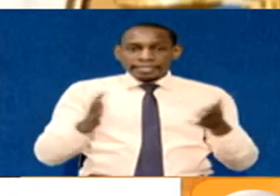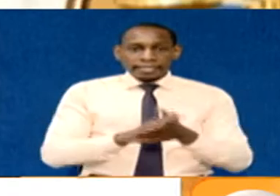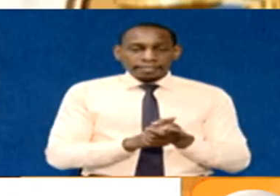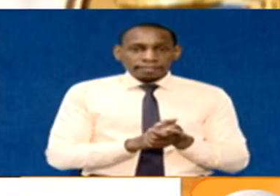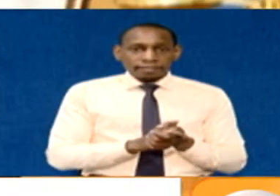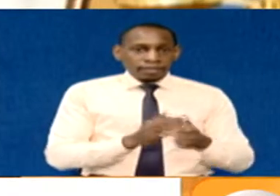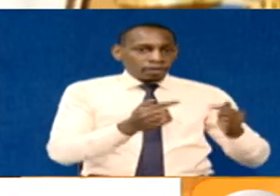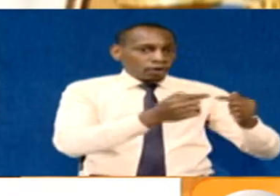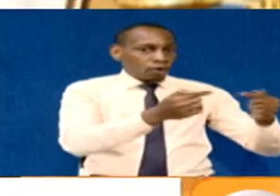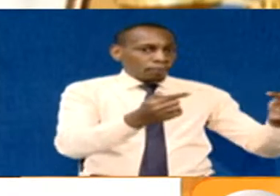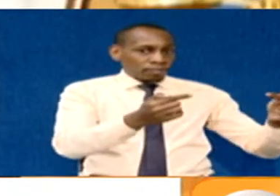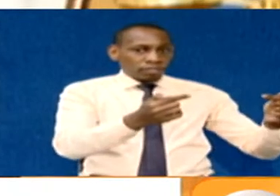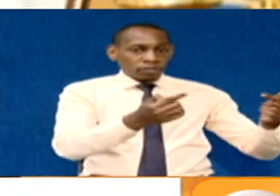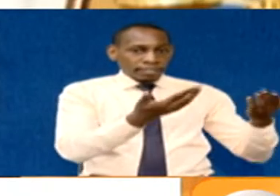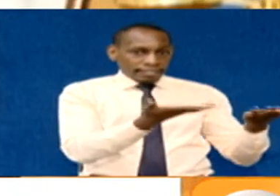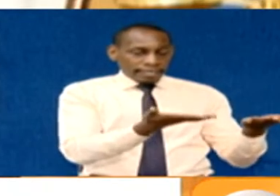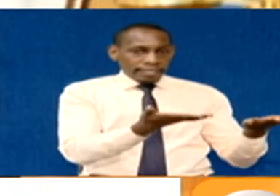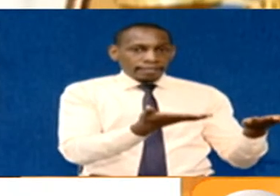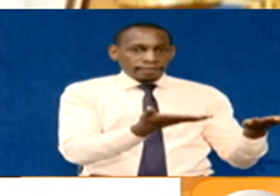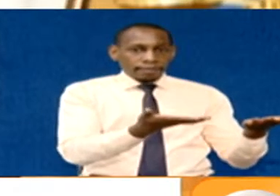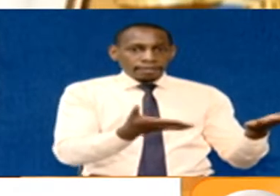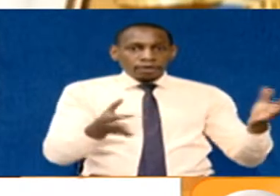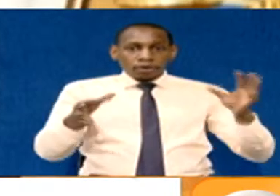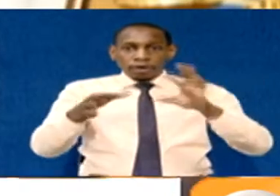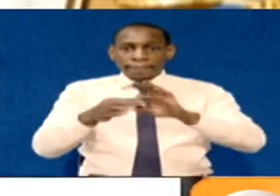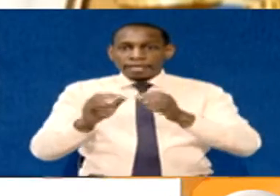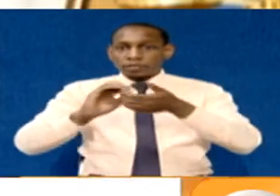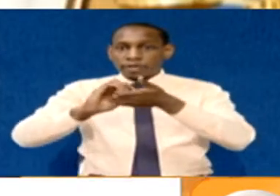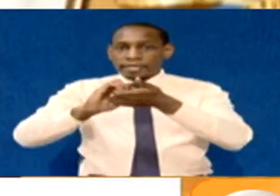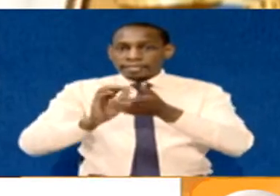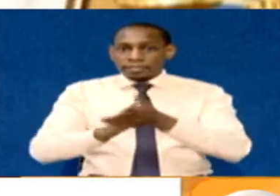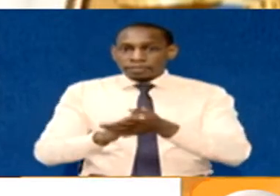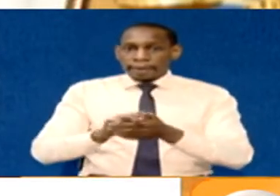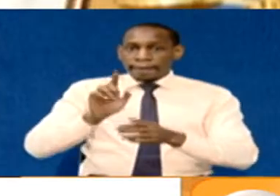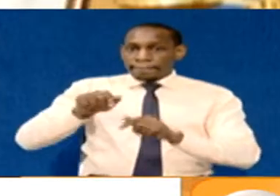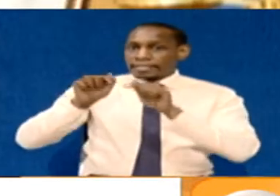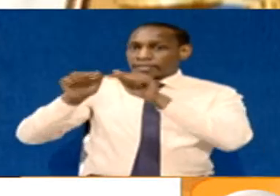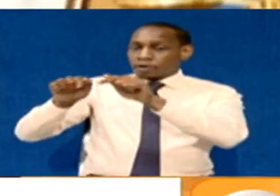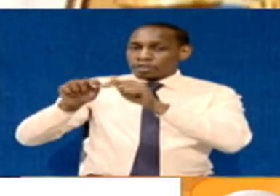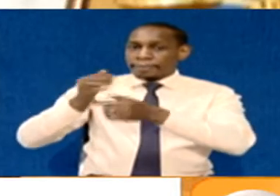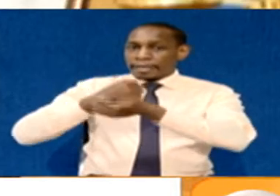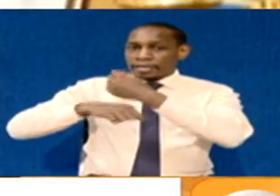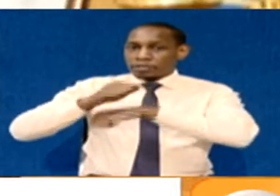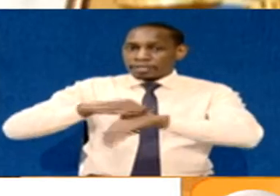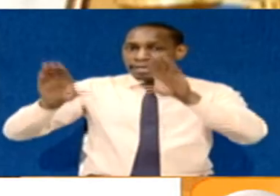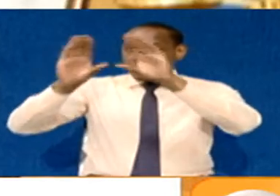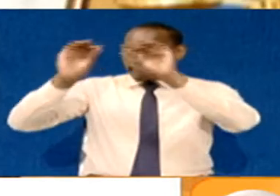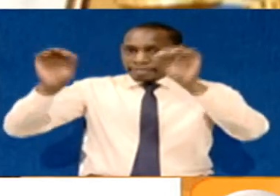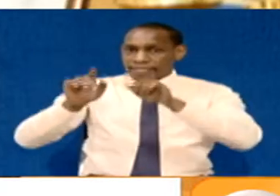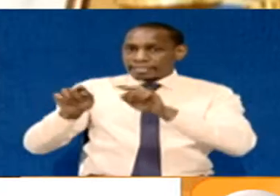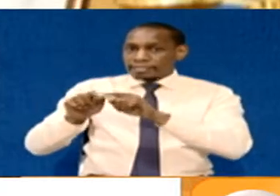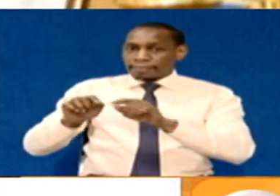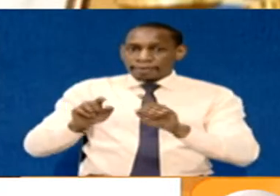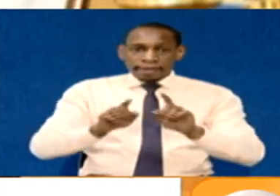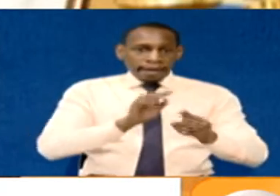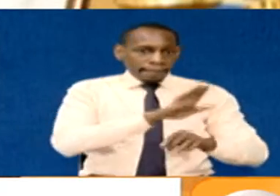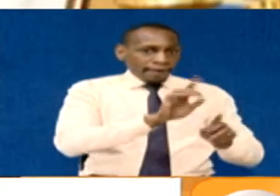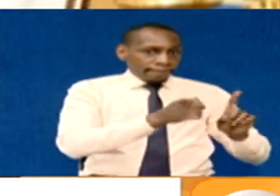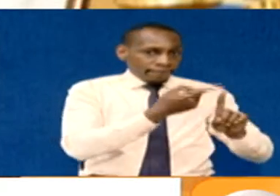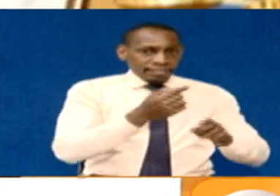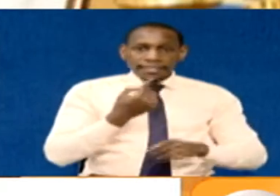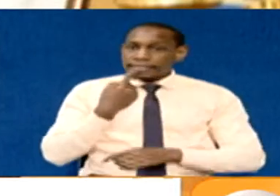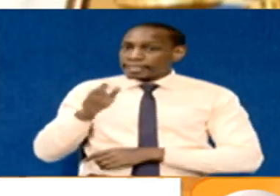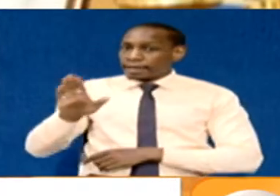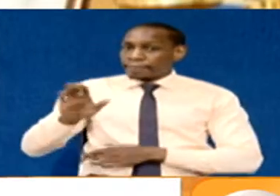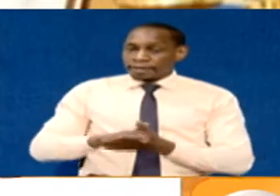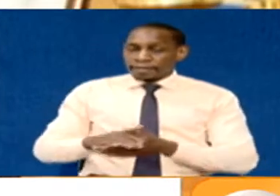opposition, who are now in the handshake, should condemn this act of the president and tell him. They should be the first ones to tell him,